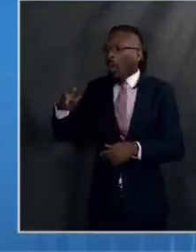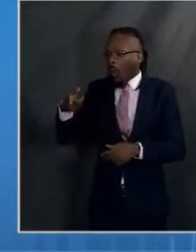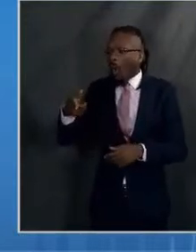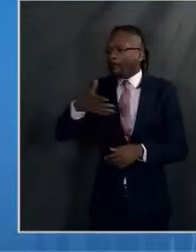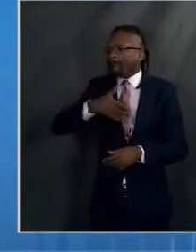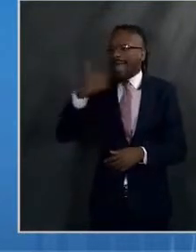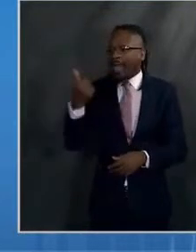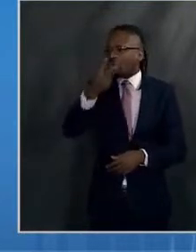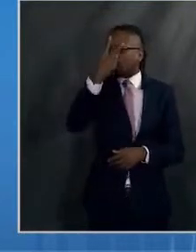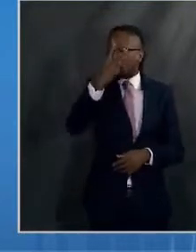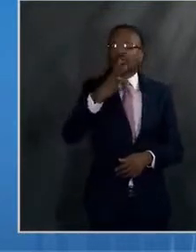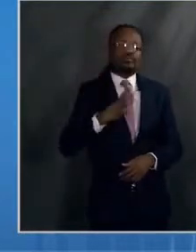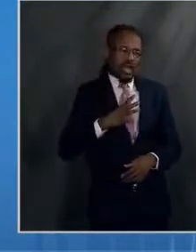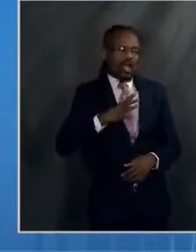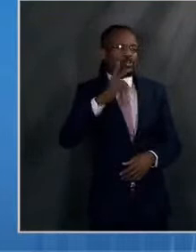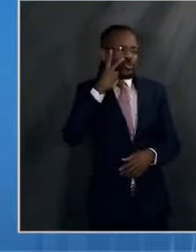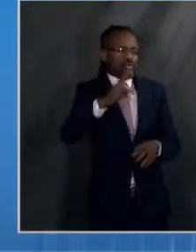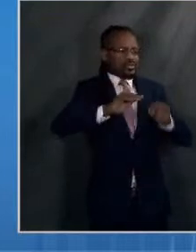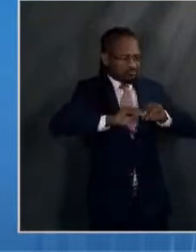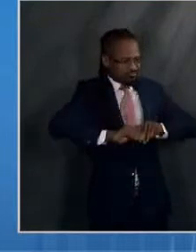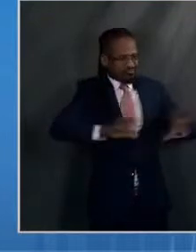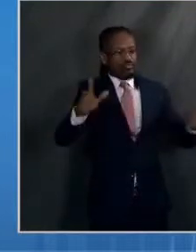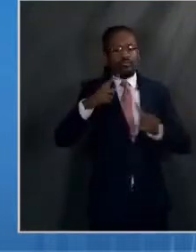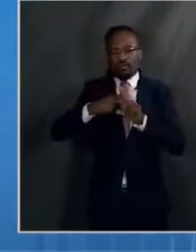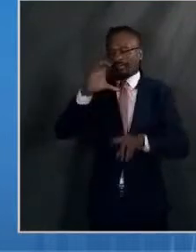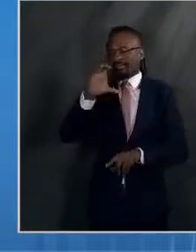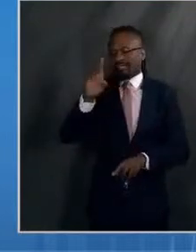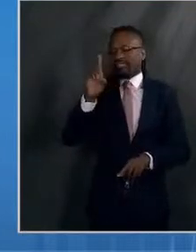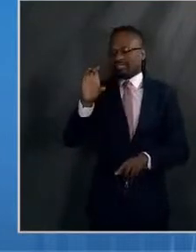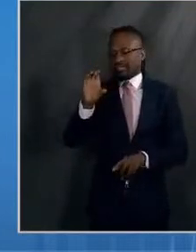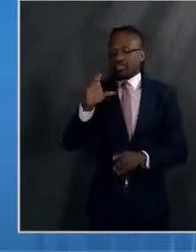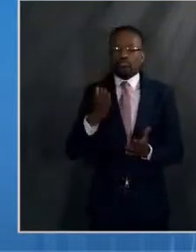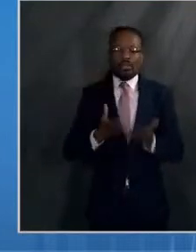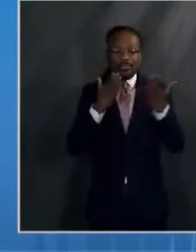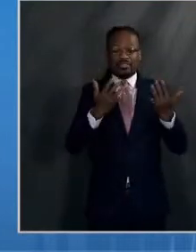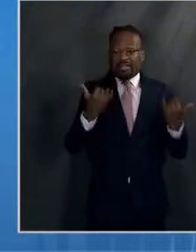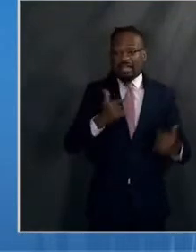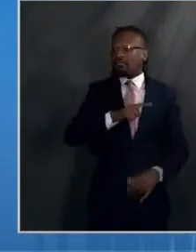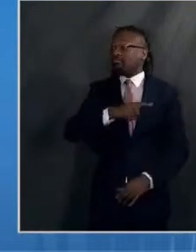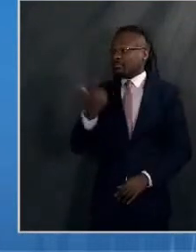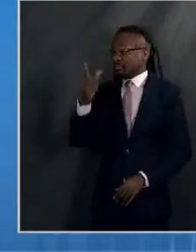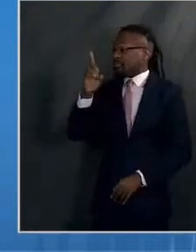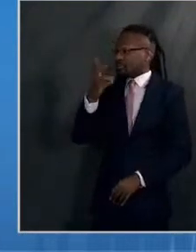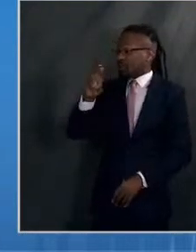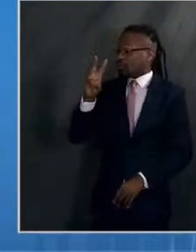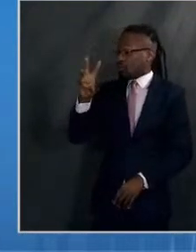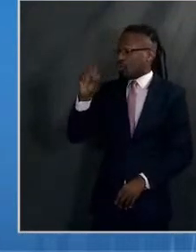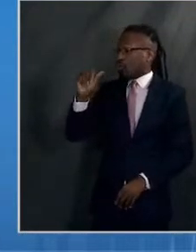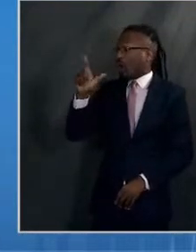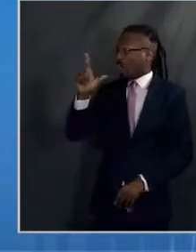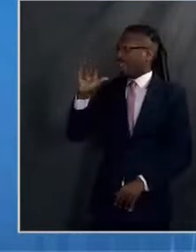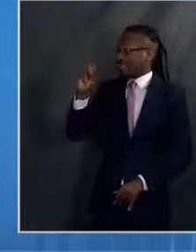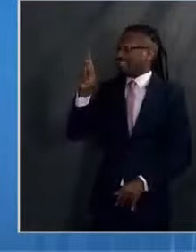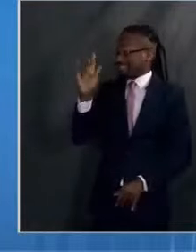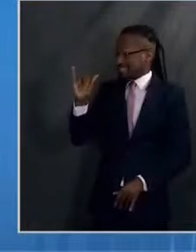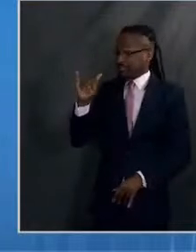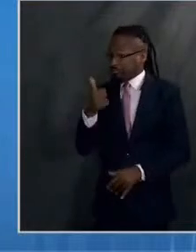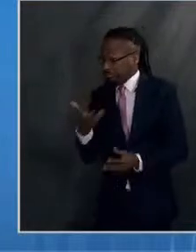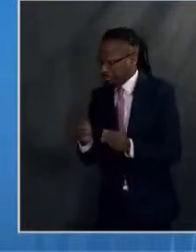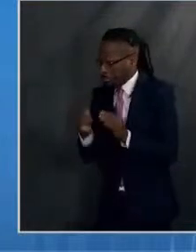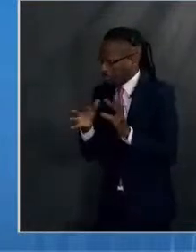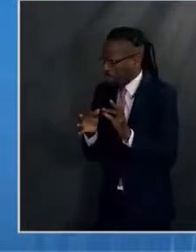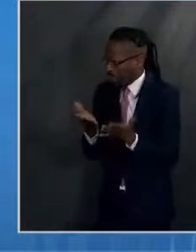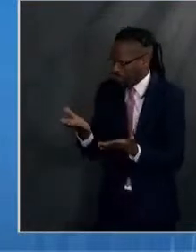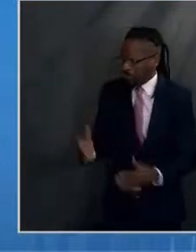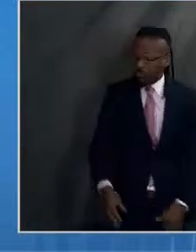see a recommendation being made by the CDC. I'll hand it over to Dr. Walensky for any further comment. Thank you,